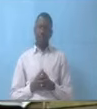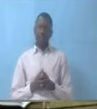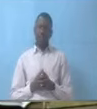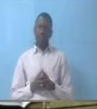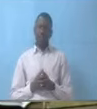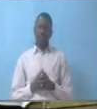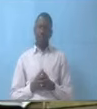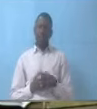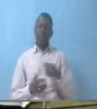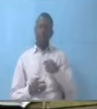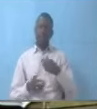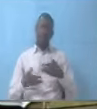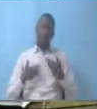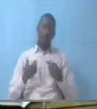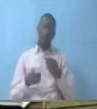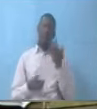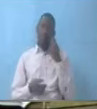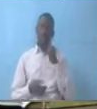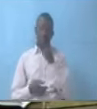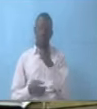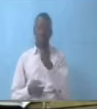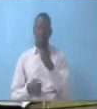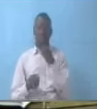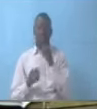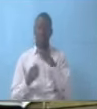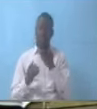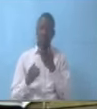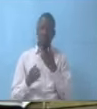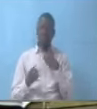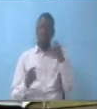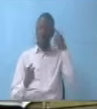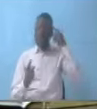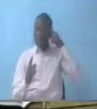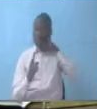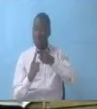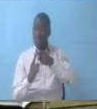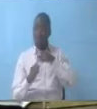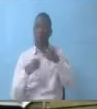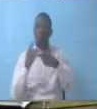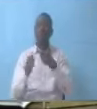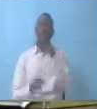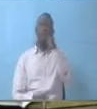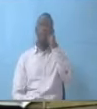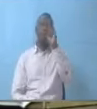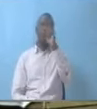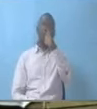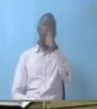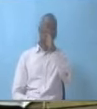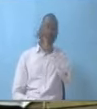glad when you said that might have been, that was the intention of the decree.